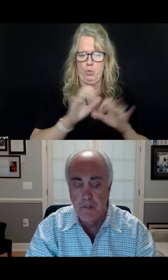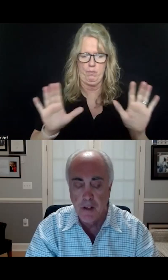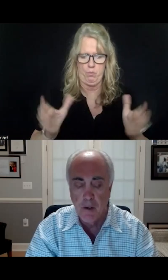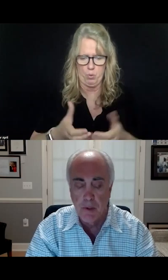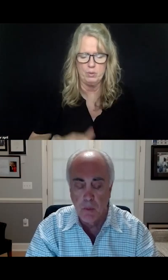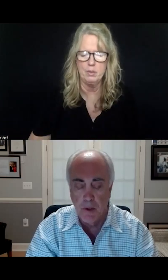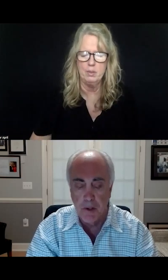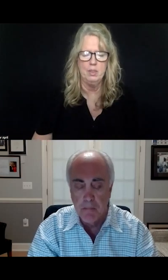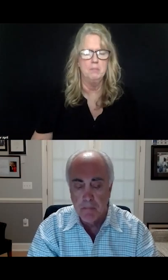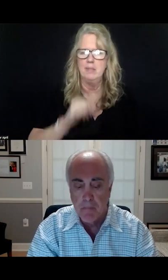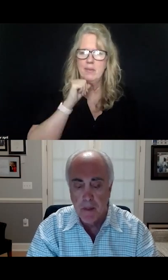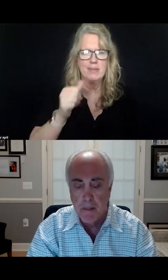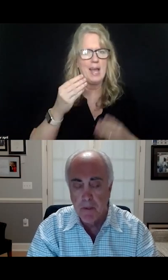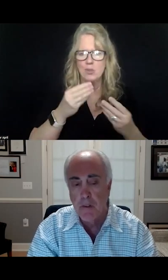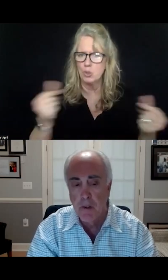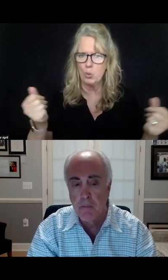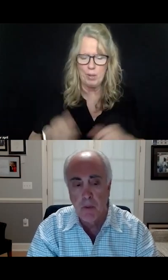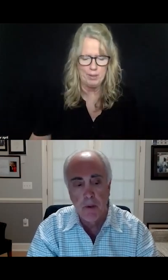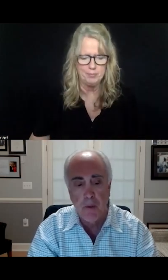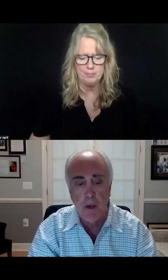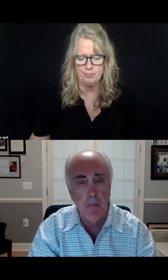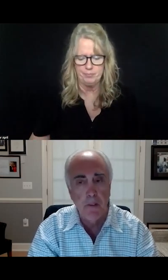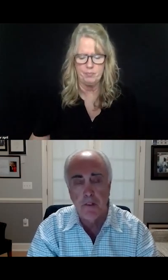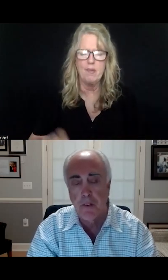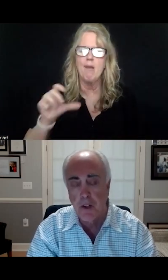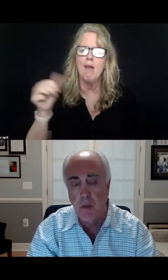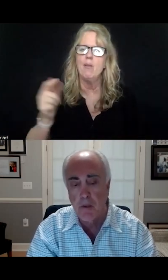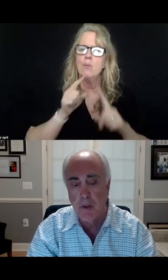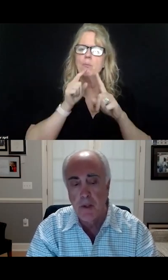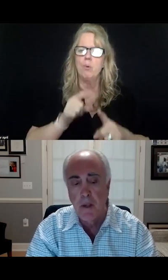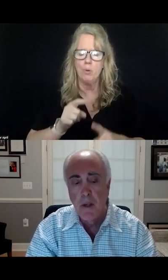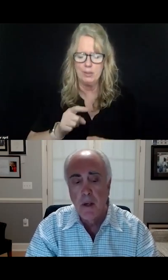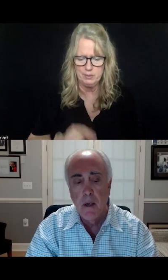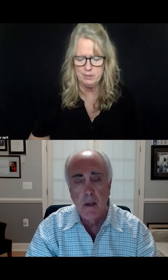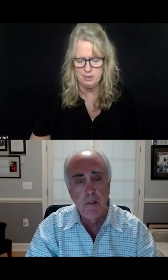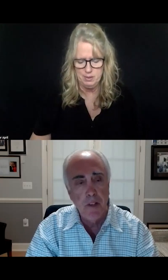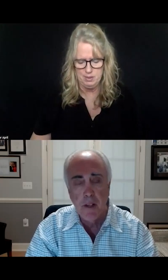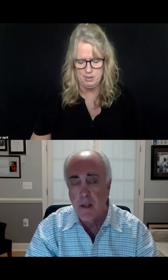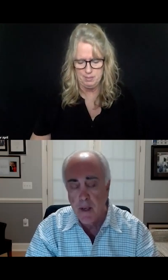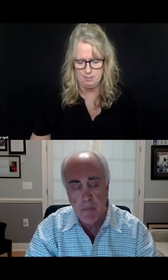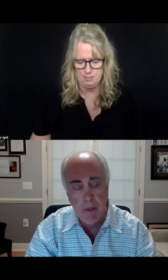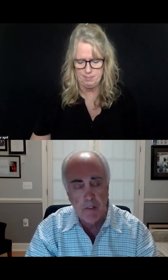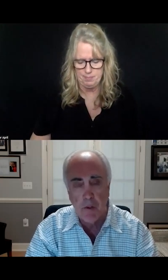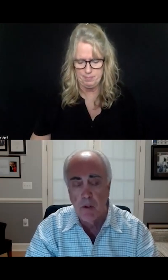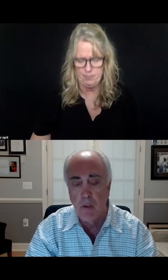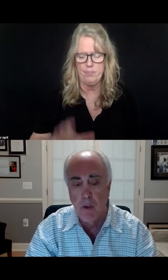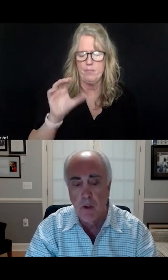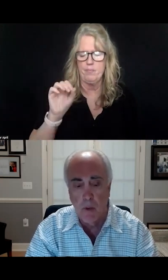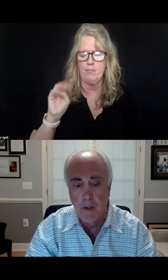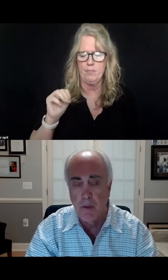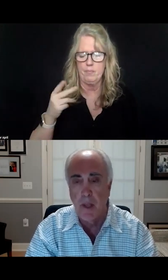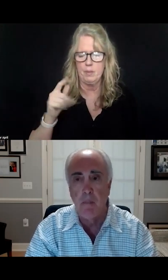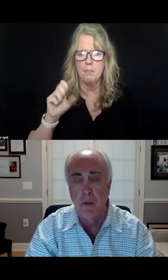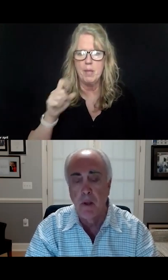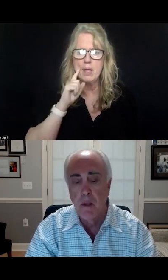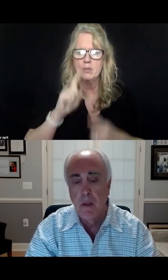is not going away. The other points I want to make just very quickly is that, compacts go a long way